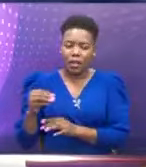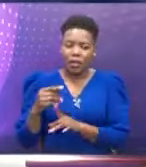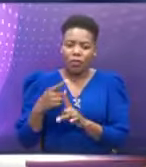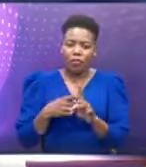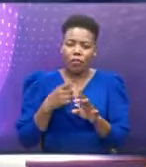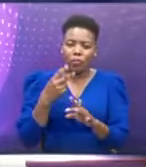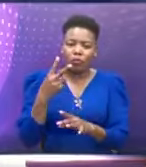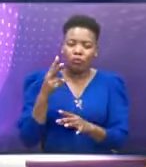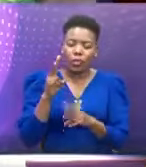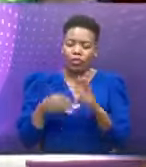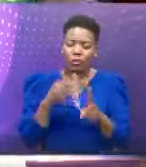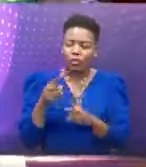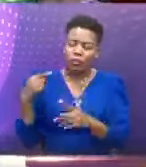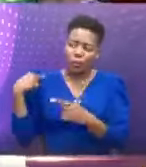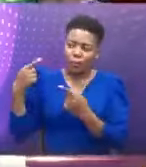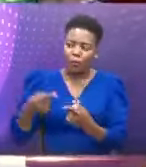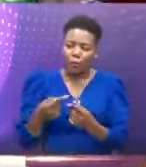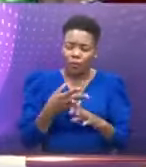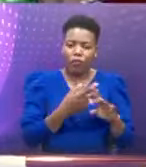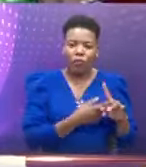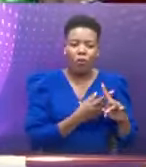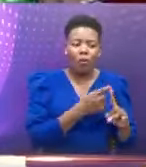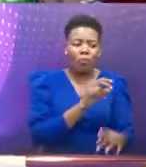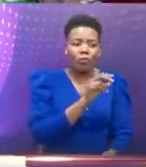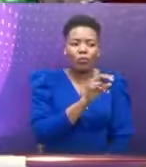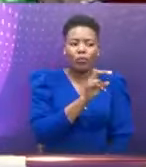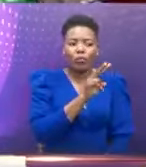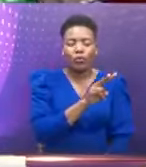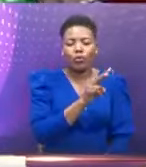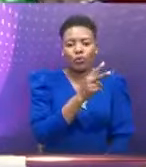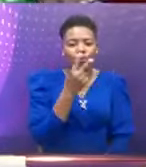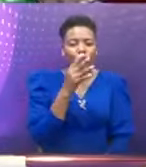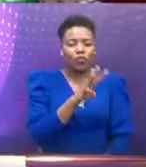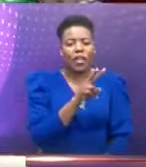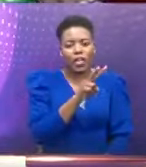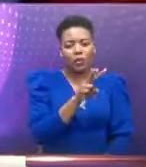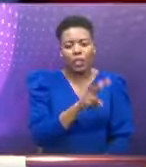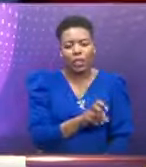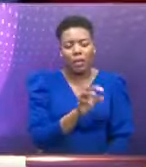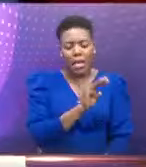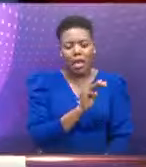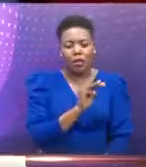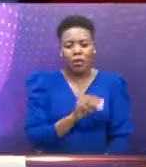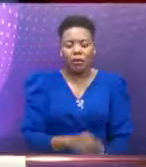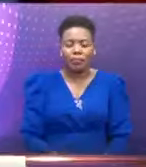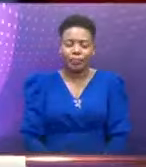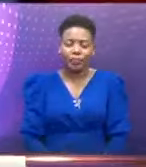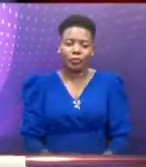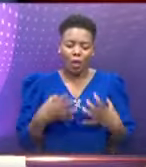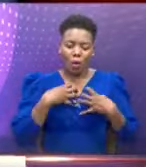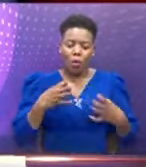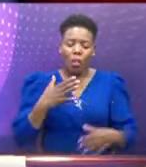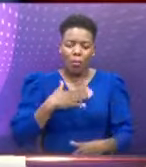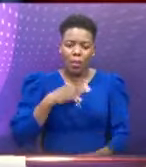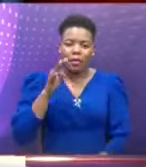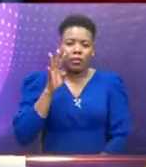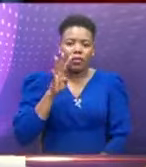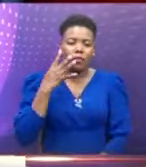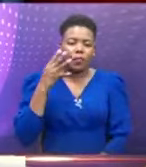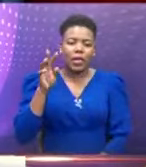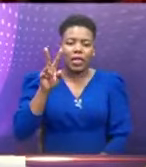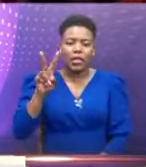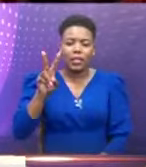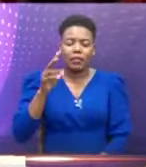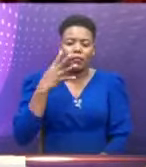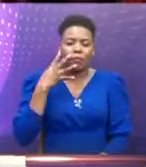lofario pario kod ario, kowuk million miangwen prario, nyaka million miangwen prauchel kod ario. Net worth is 462